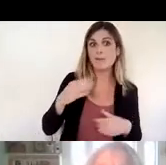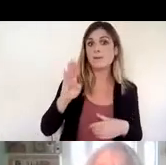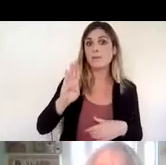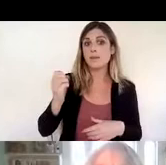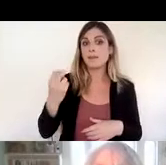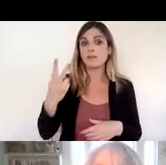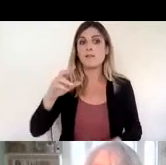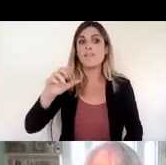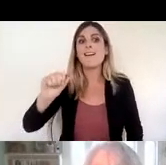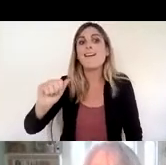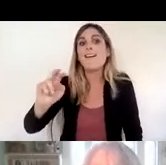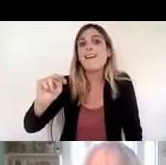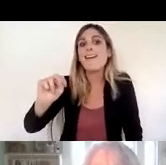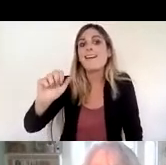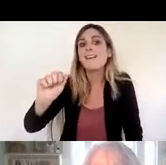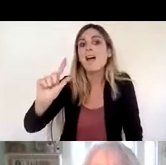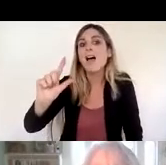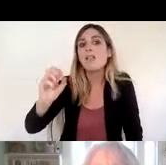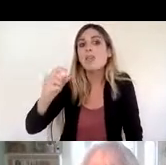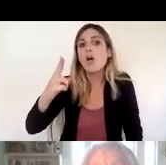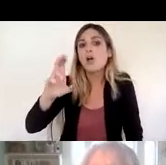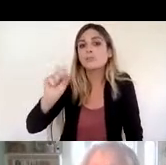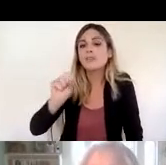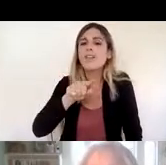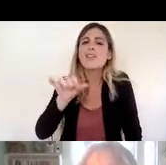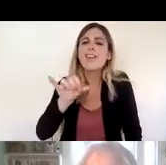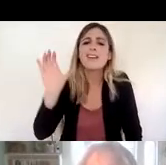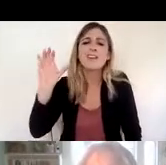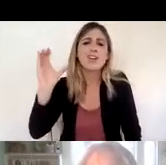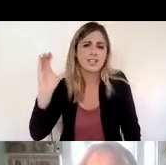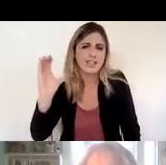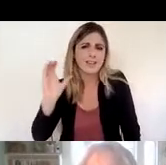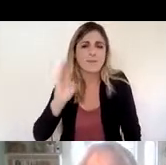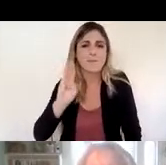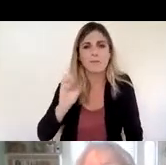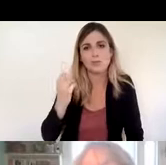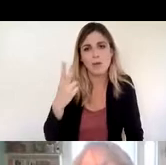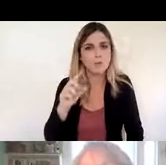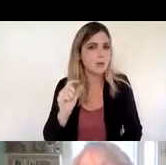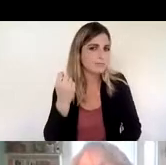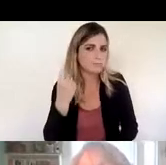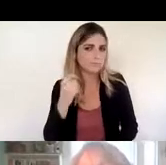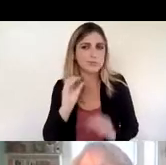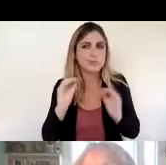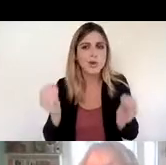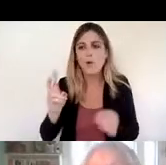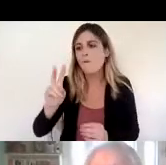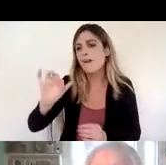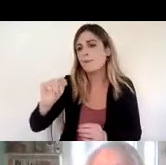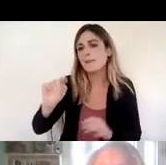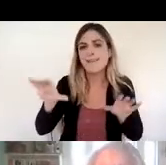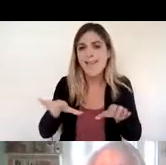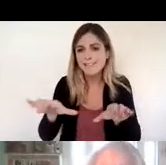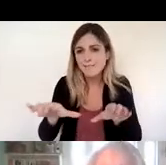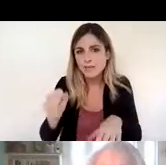are kind of close cousins of vitamin B12 molecules, but they don't have any vitamin activity. So sometimes you'll hear that fermented soy foods